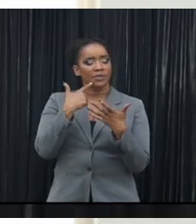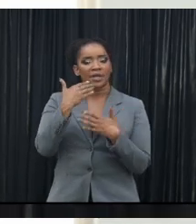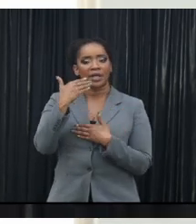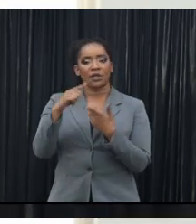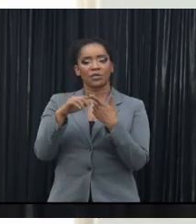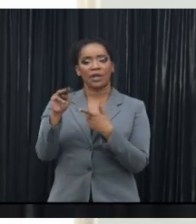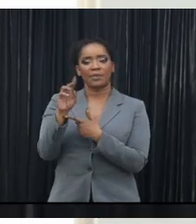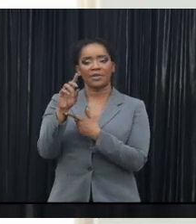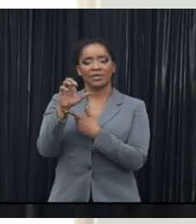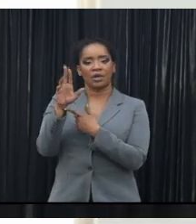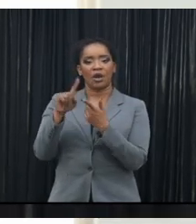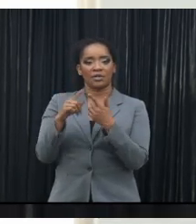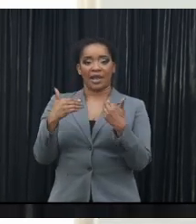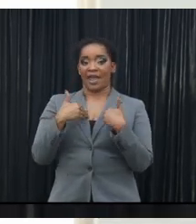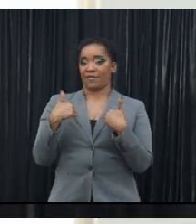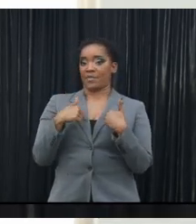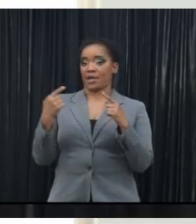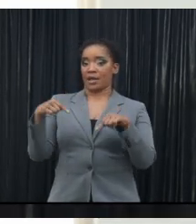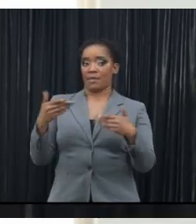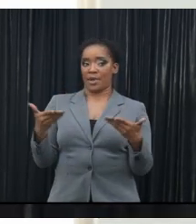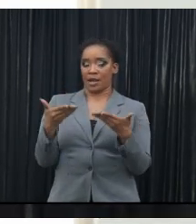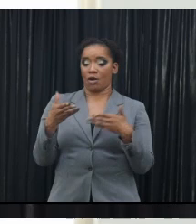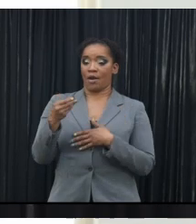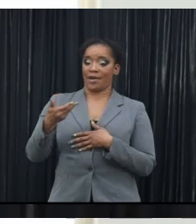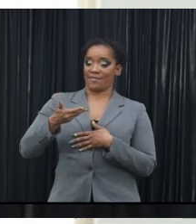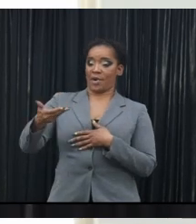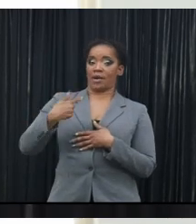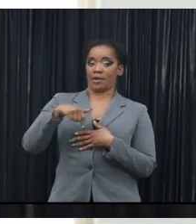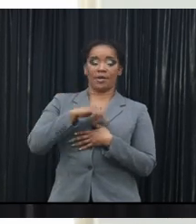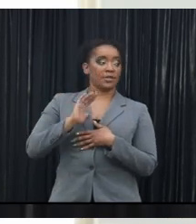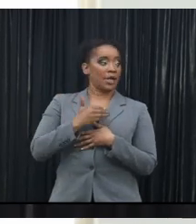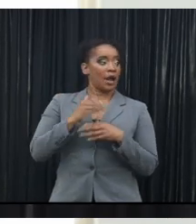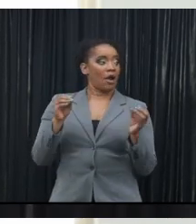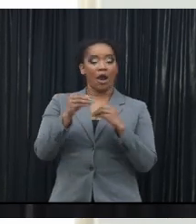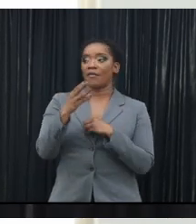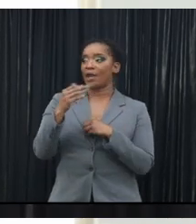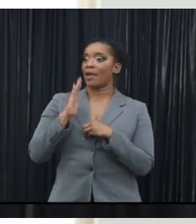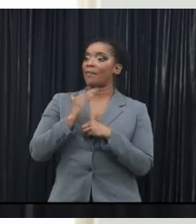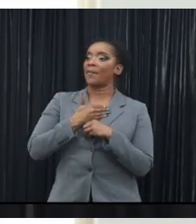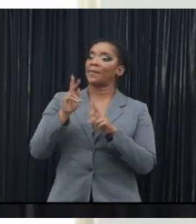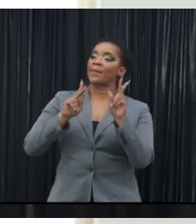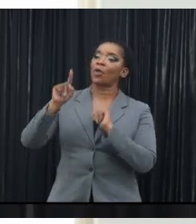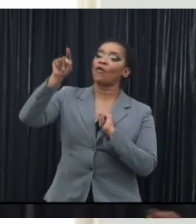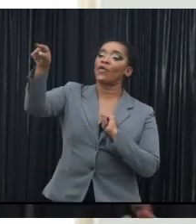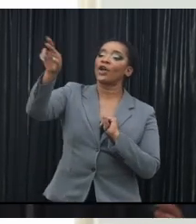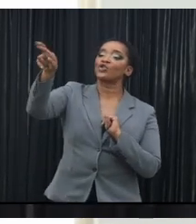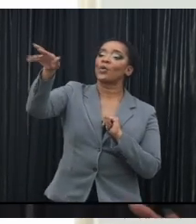and for extending this invitation to my office. And a lot of the members of my team are right over there. If you guys will just wave your